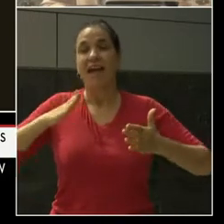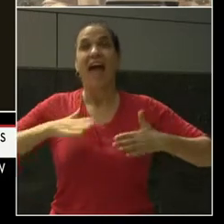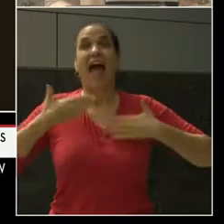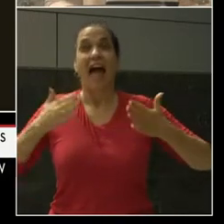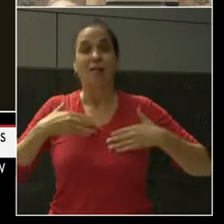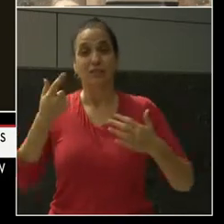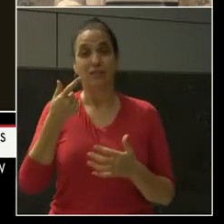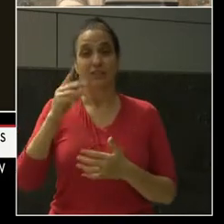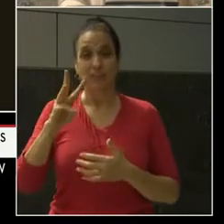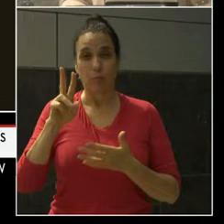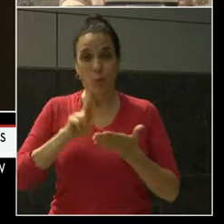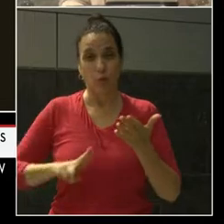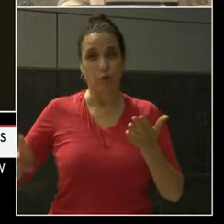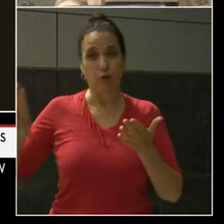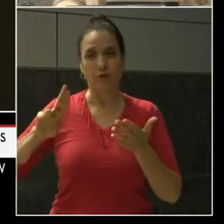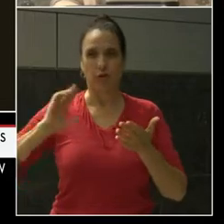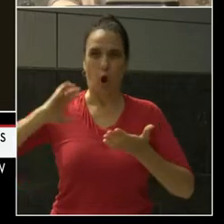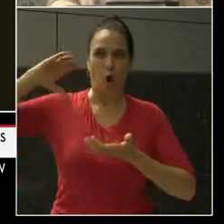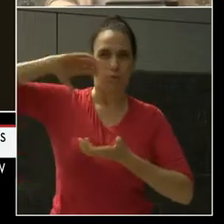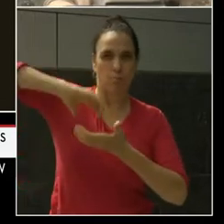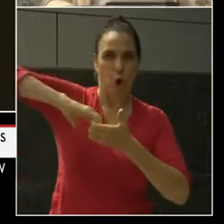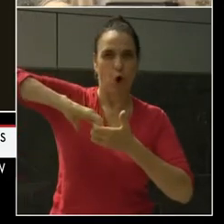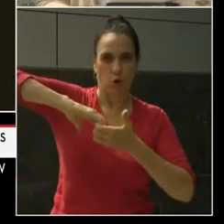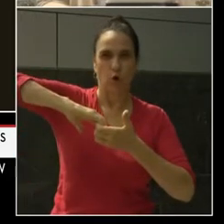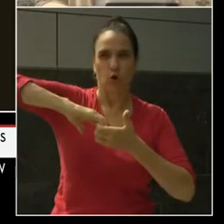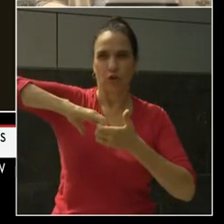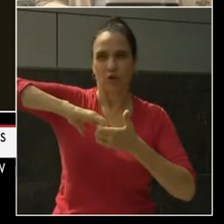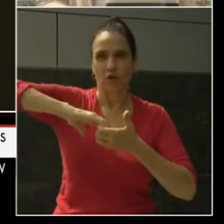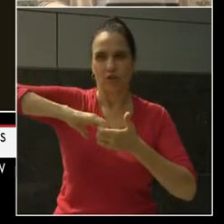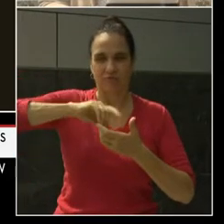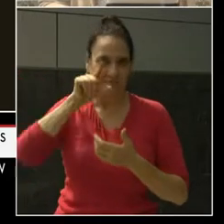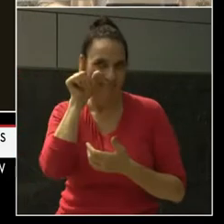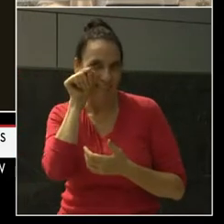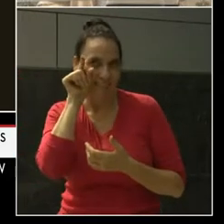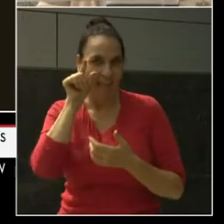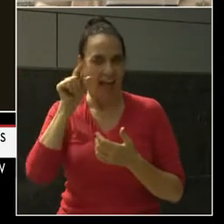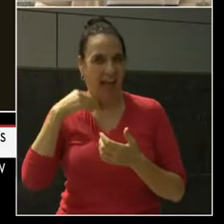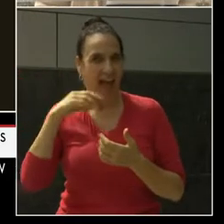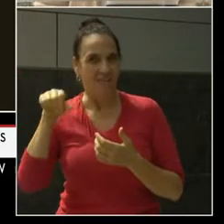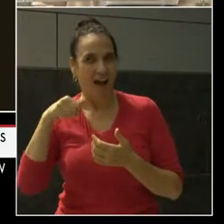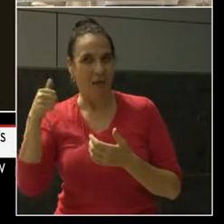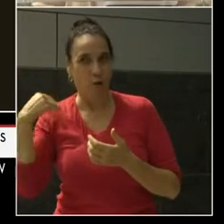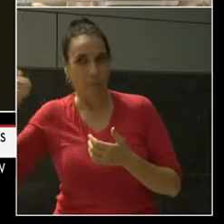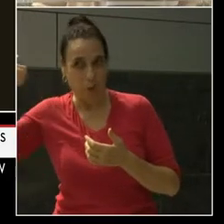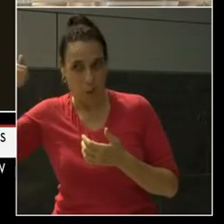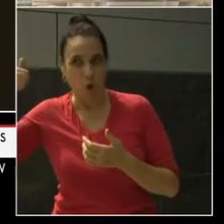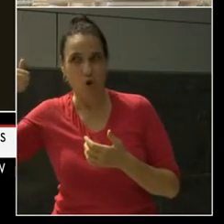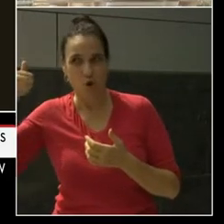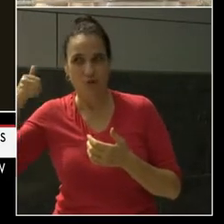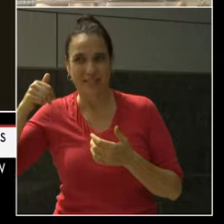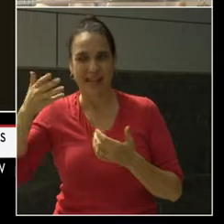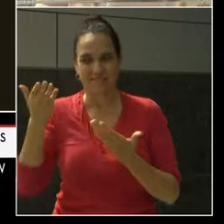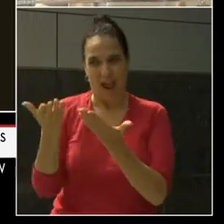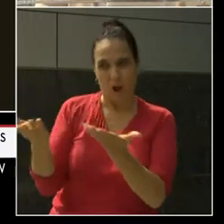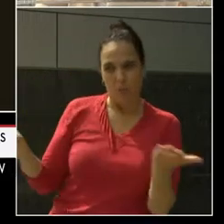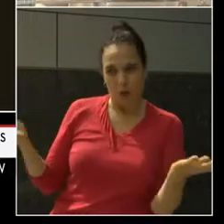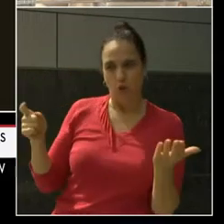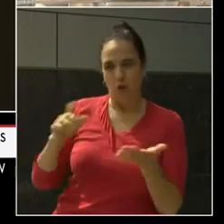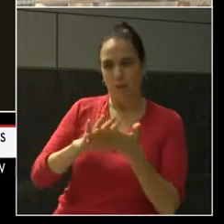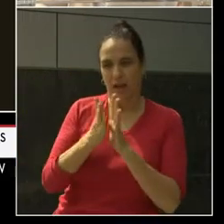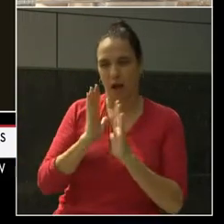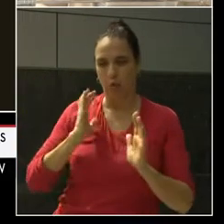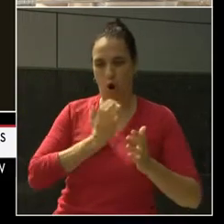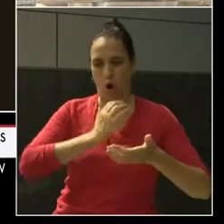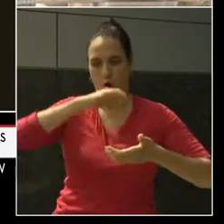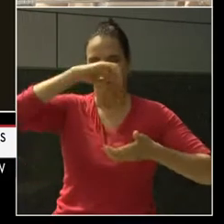Washington University is our partner. Hint, hint. There are other employers out there that should be our partners